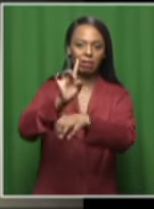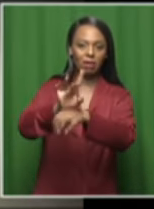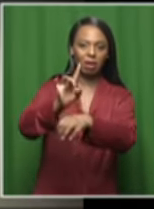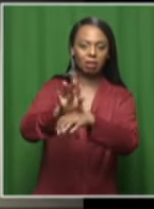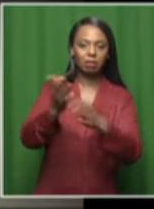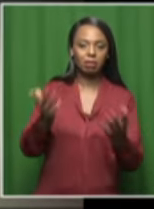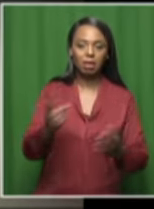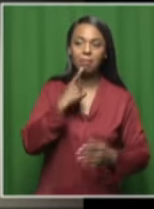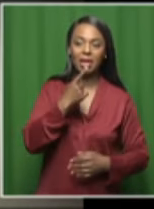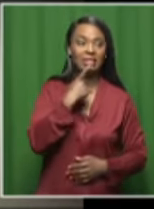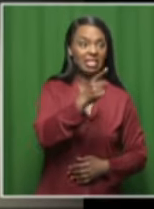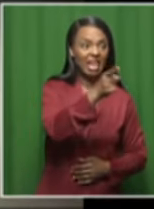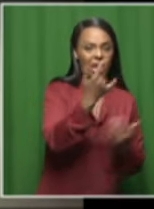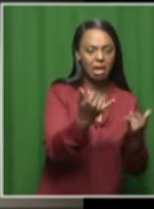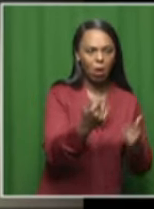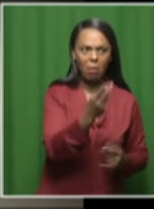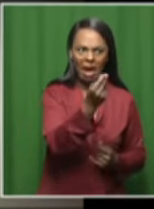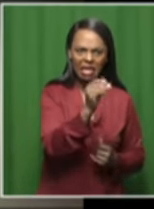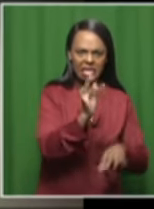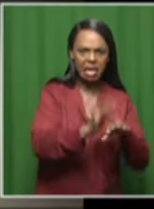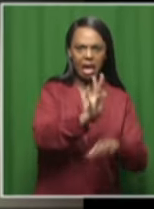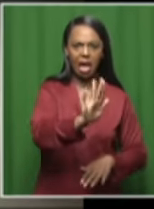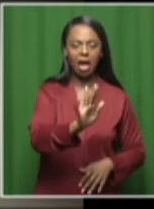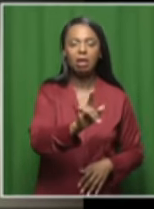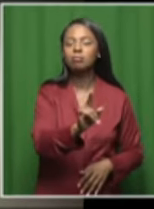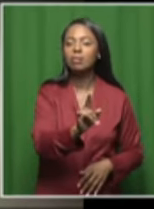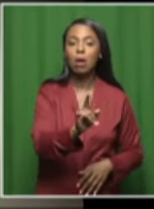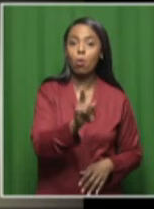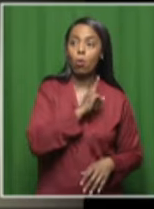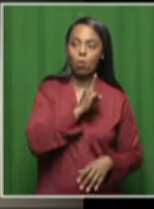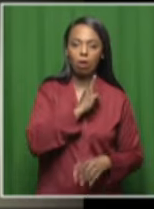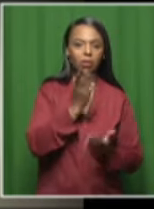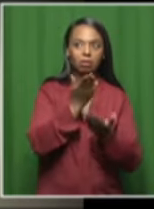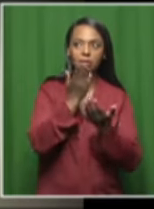people, don't touch this money at any cost, because sometimes,